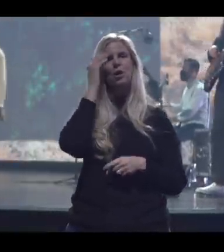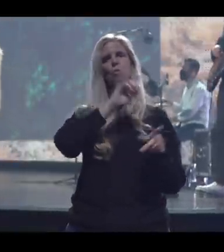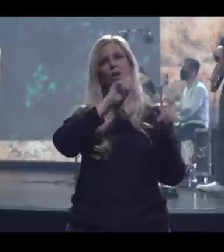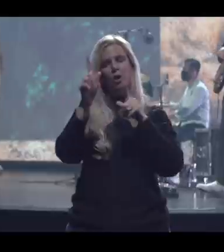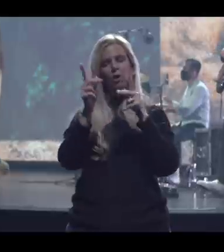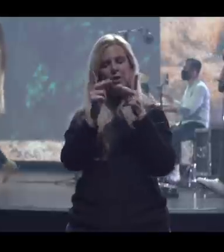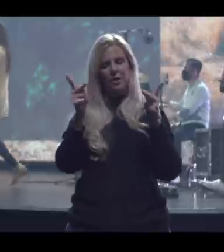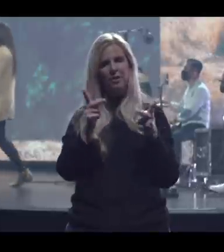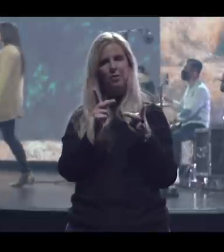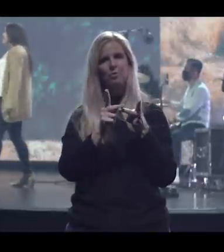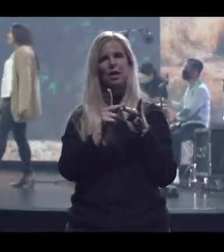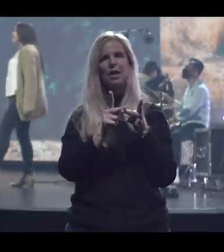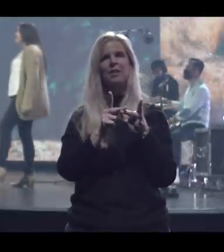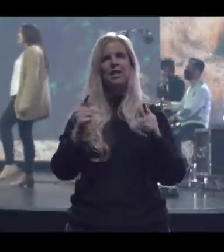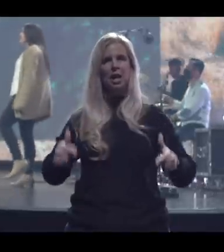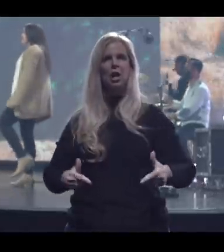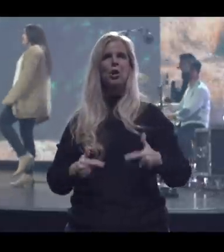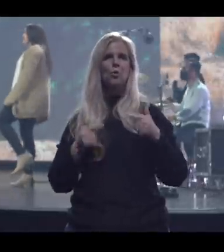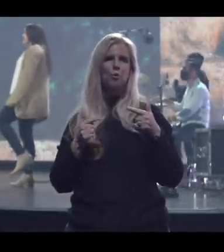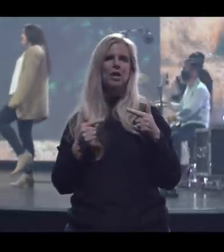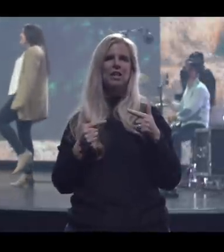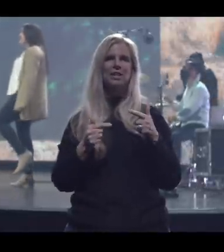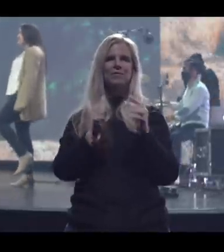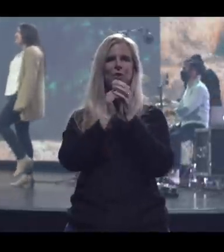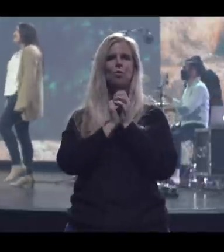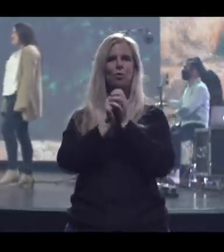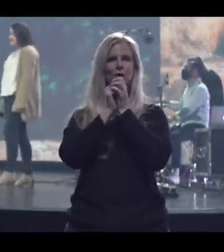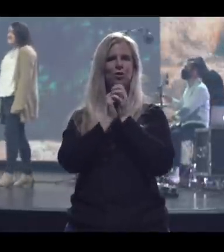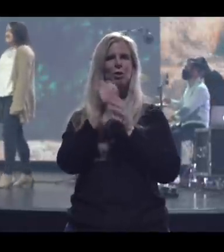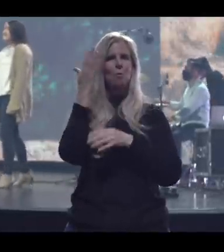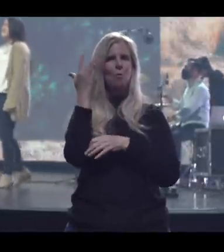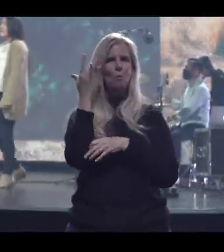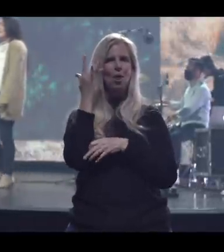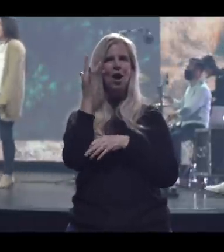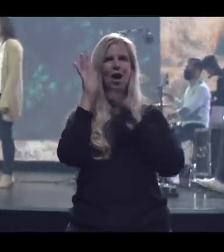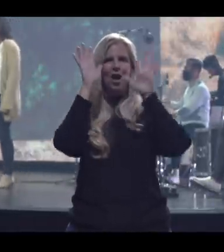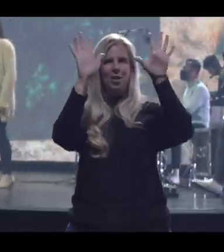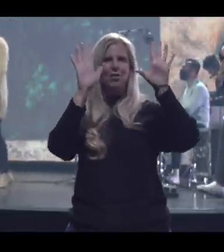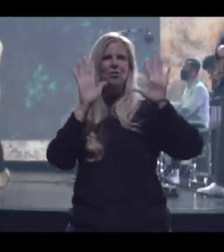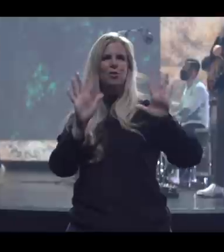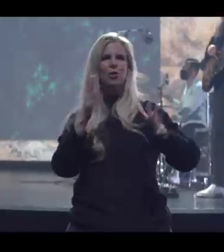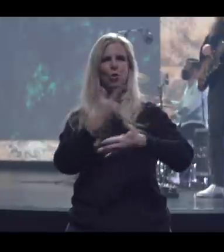And we live lives of worship because the great shepherd is with us. Amen.